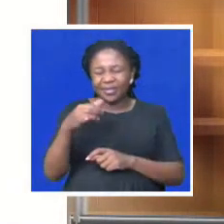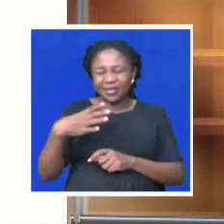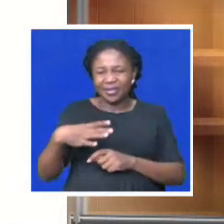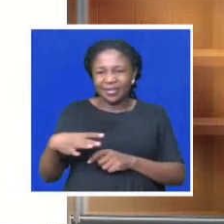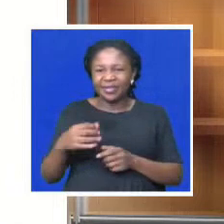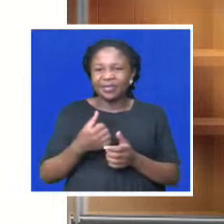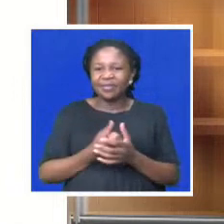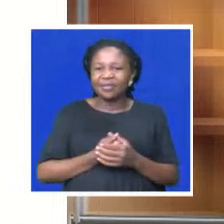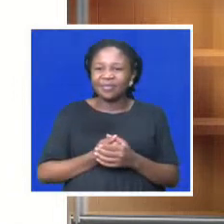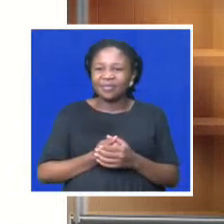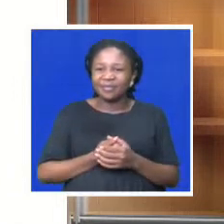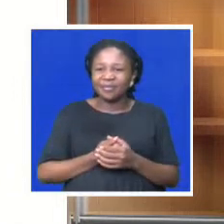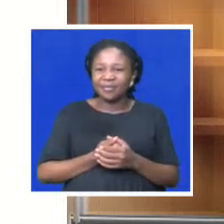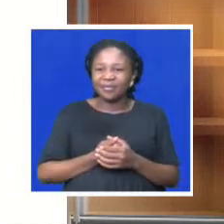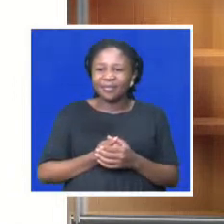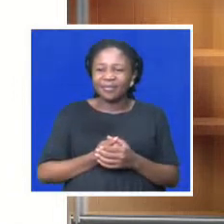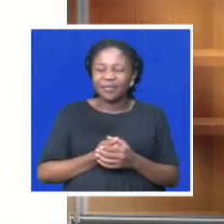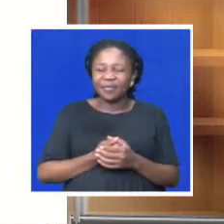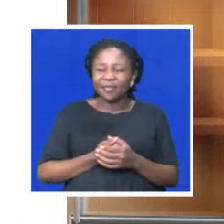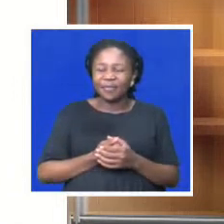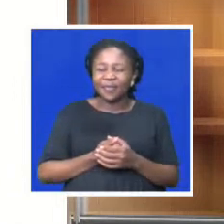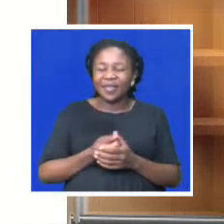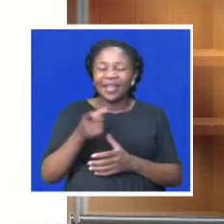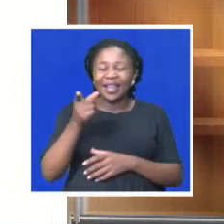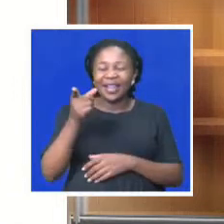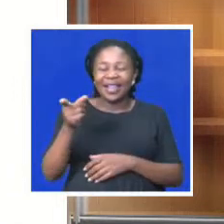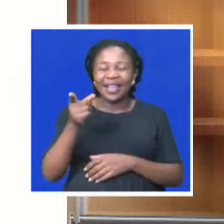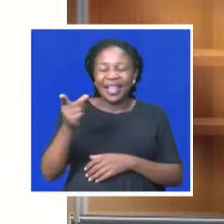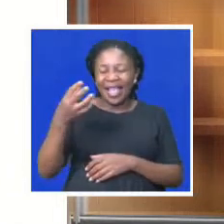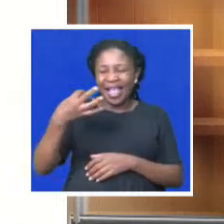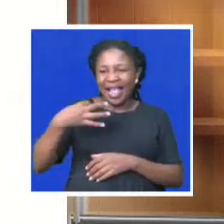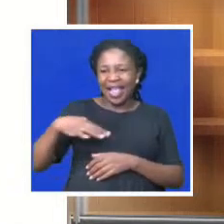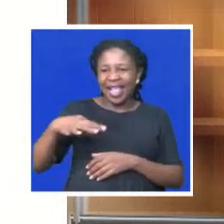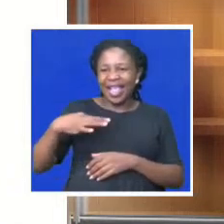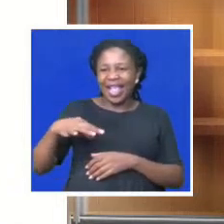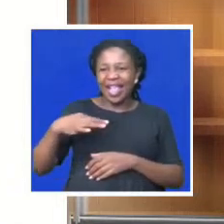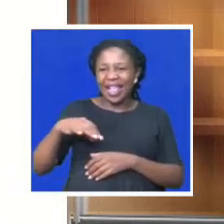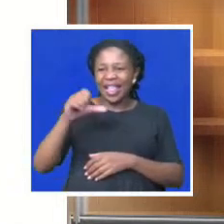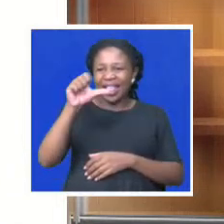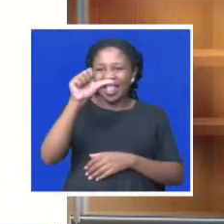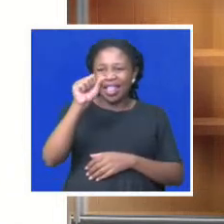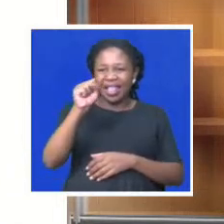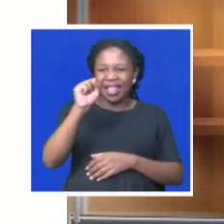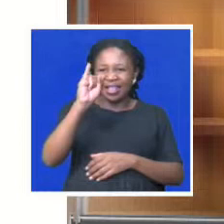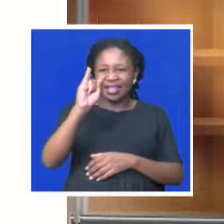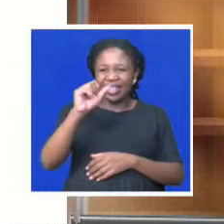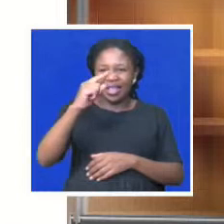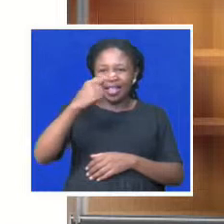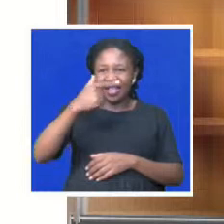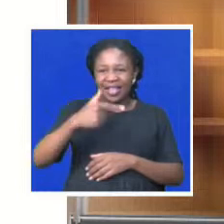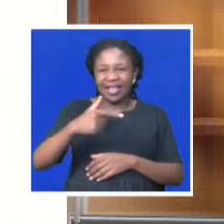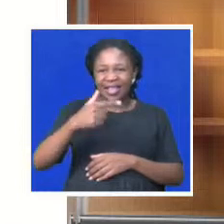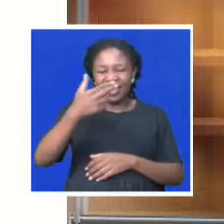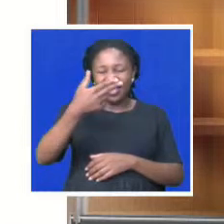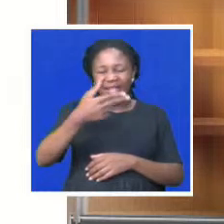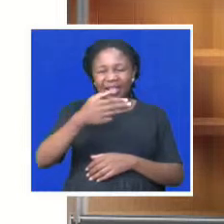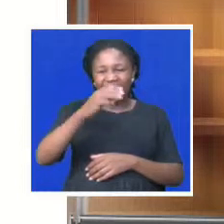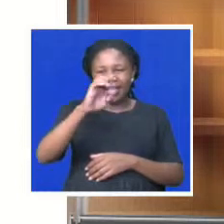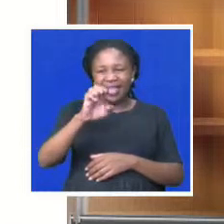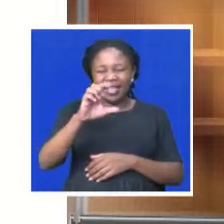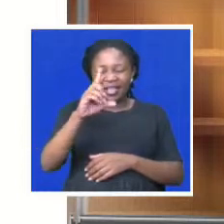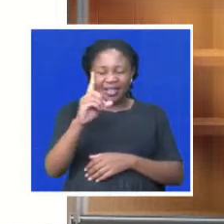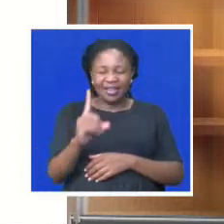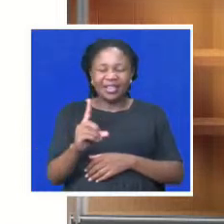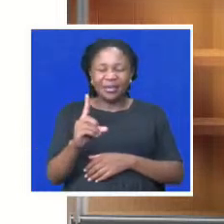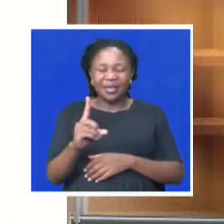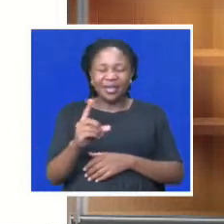The girl sighed. They didn't say the girl said, like you normally do. This is a